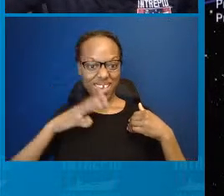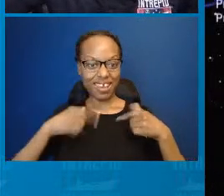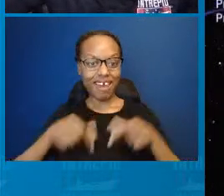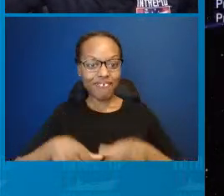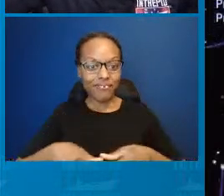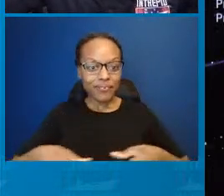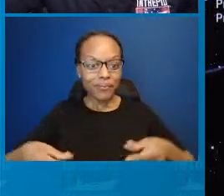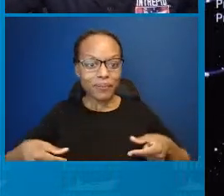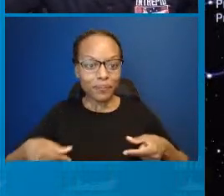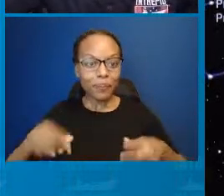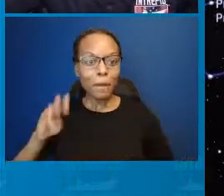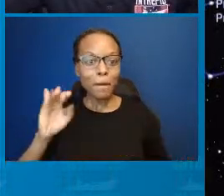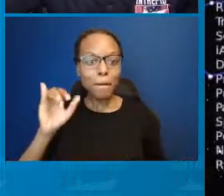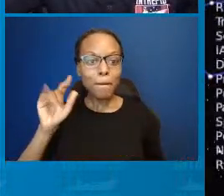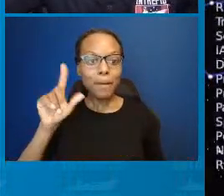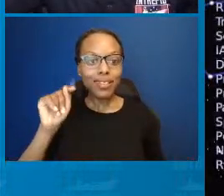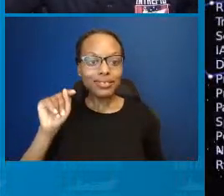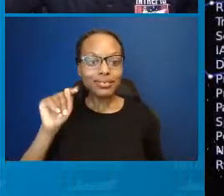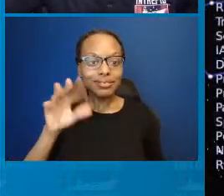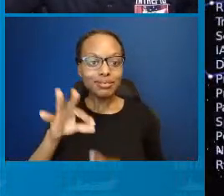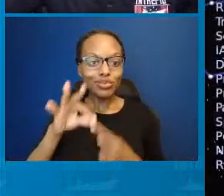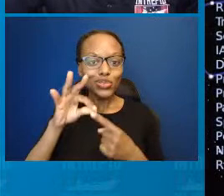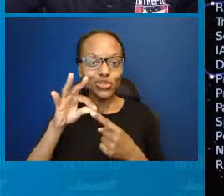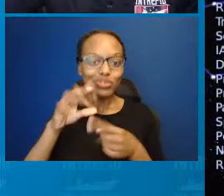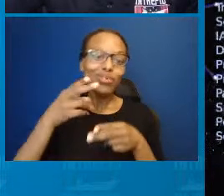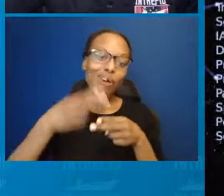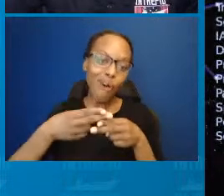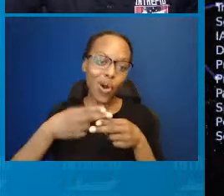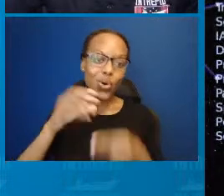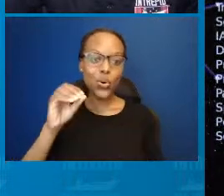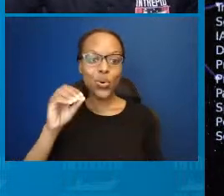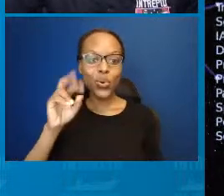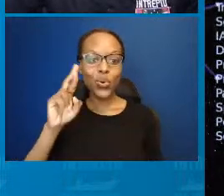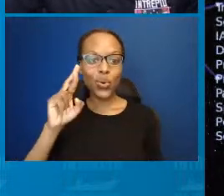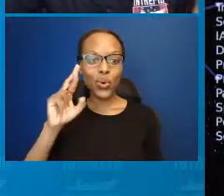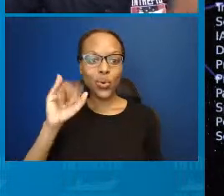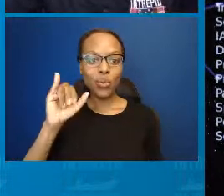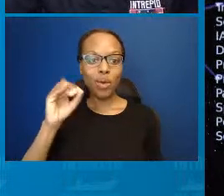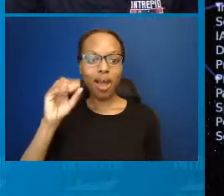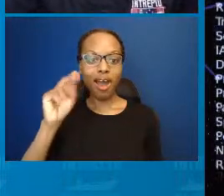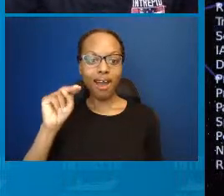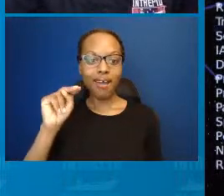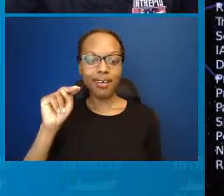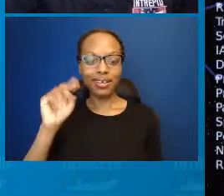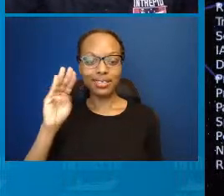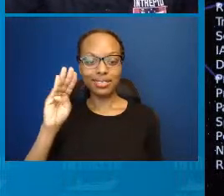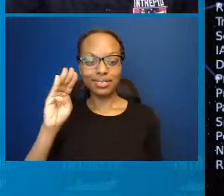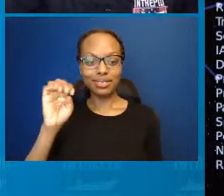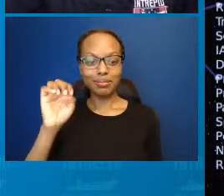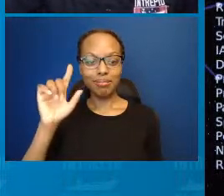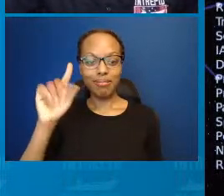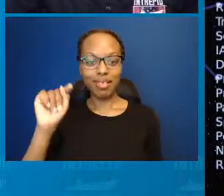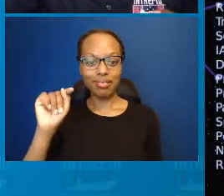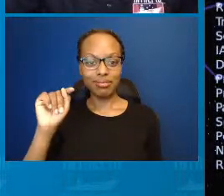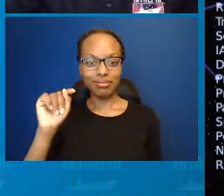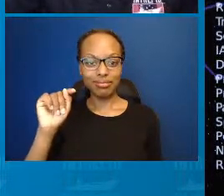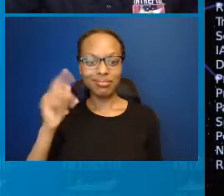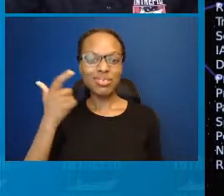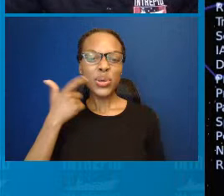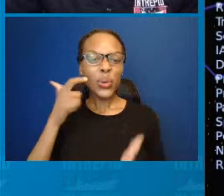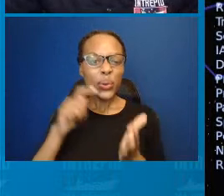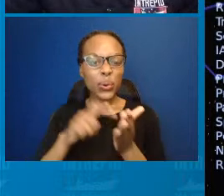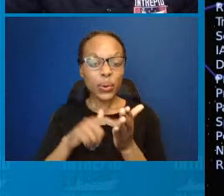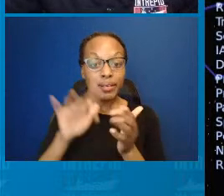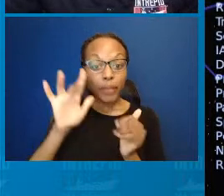you click on stuff, you have words that pop up. And these words on the side are just telling you a little bit more information about the spot